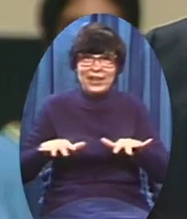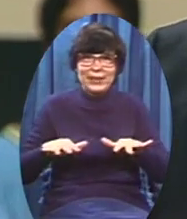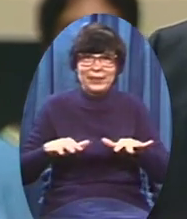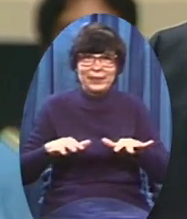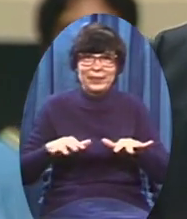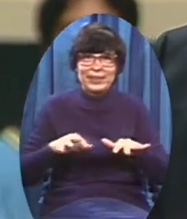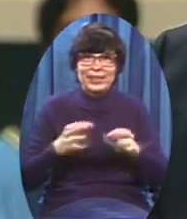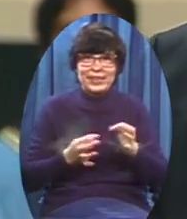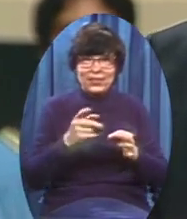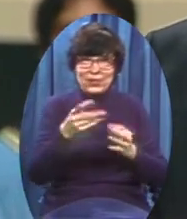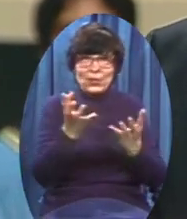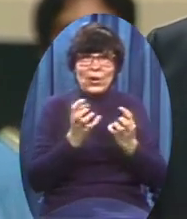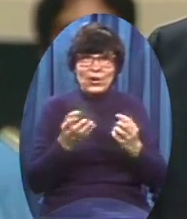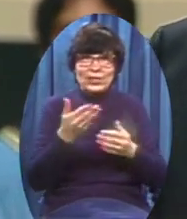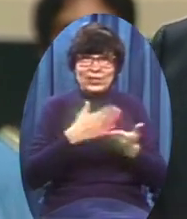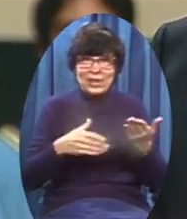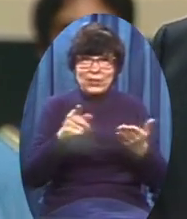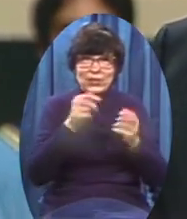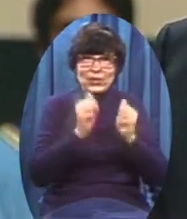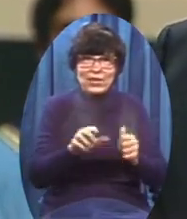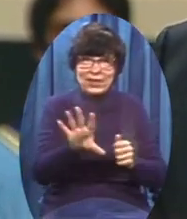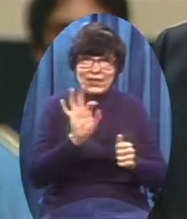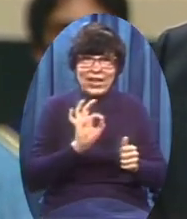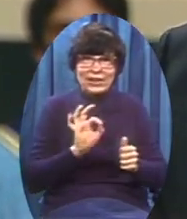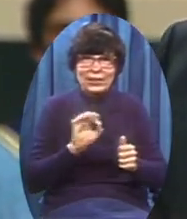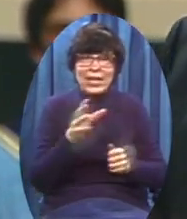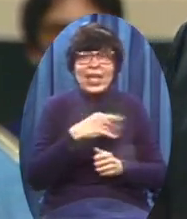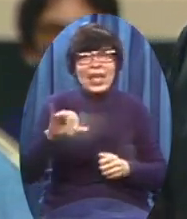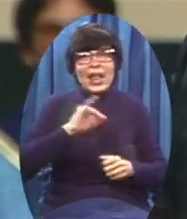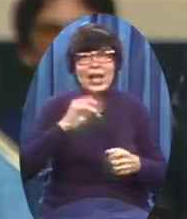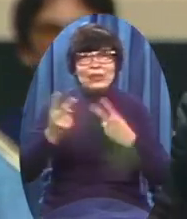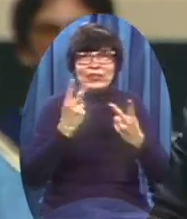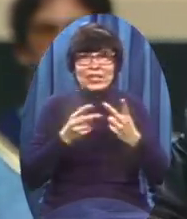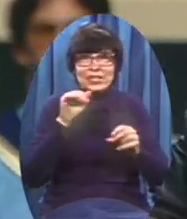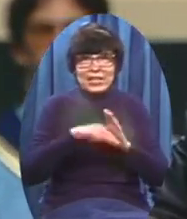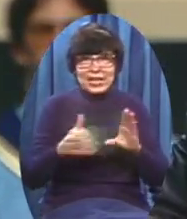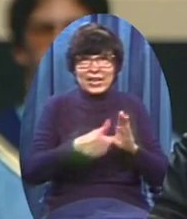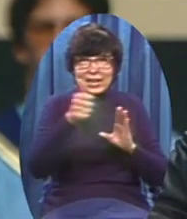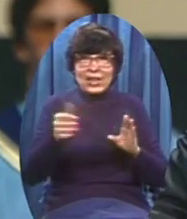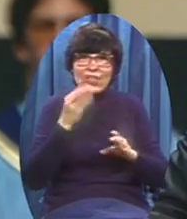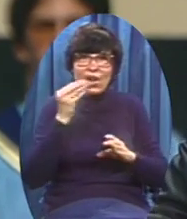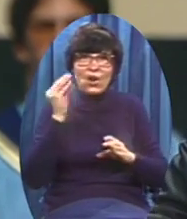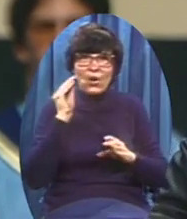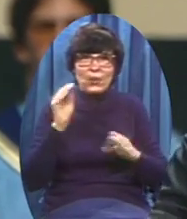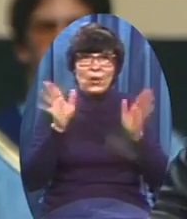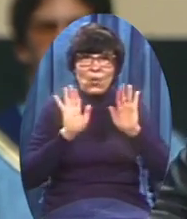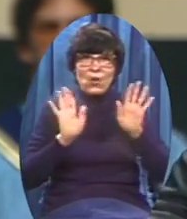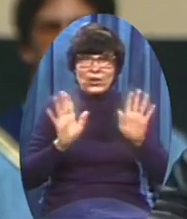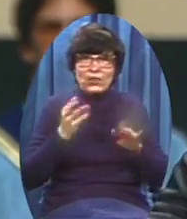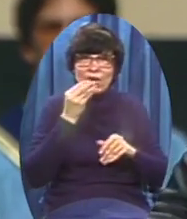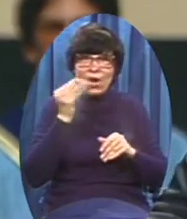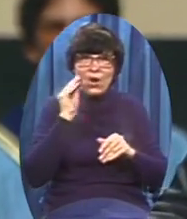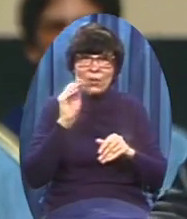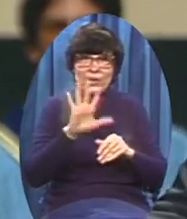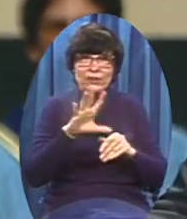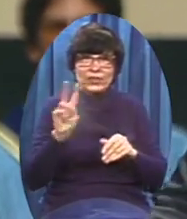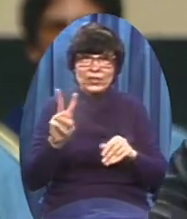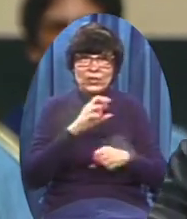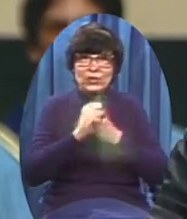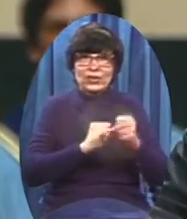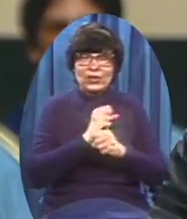home. And this home, brother, I tell you, was a wonderful home. The husband and wife, they were about 52 years old, and they'd never had any